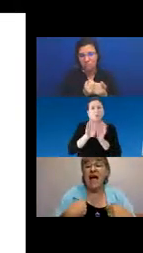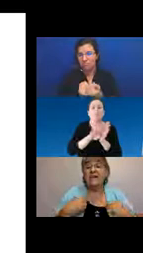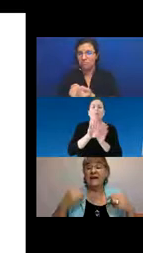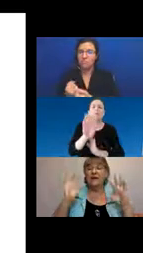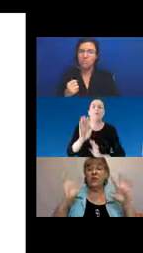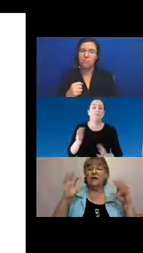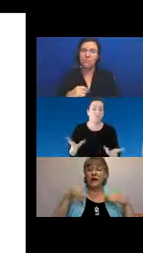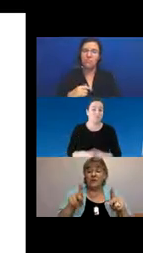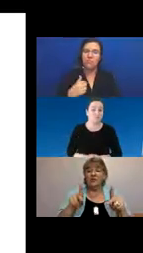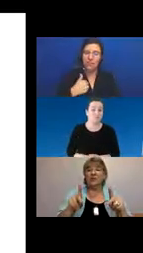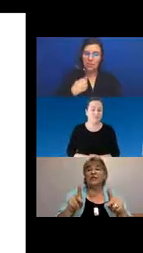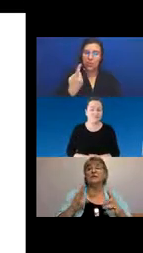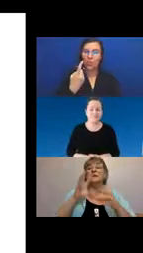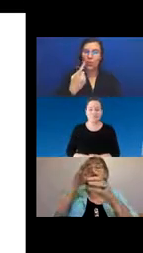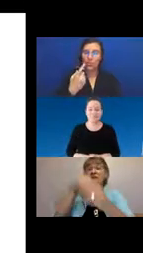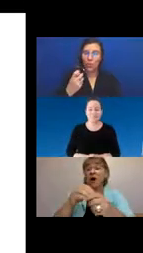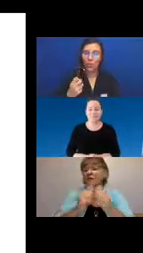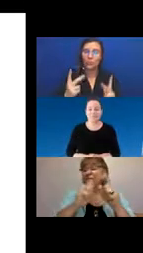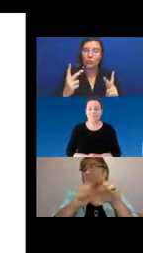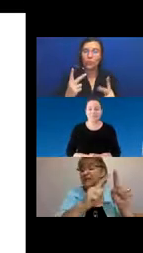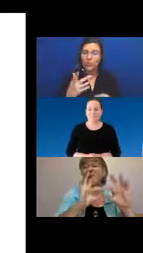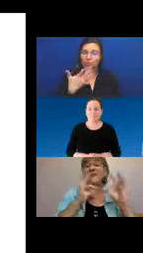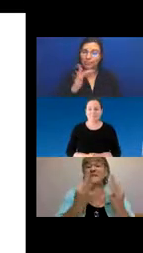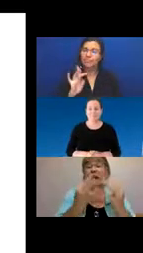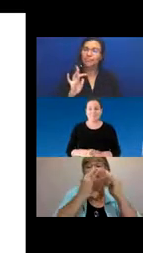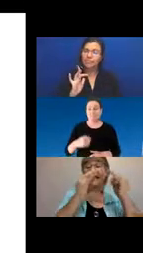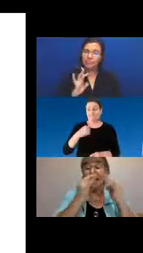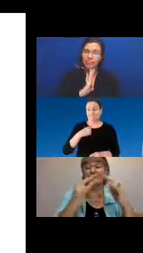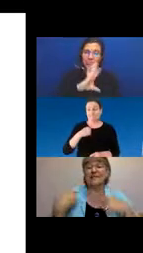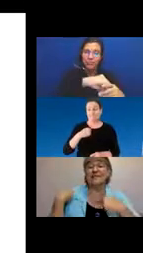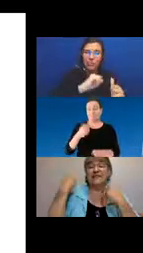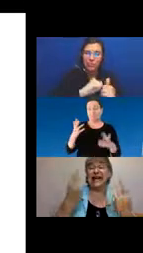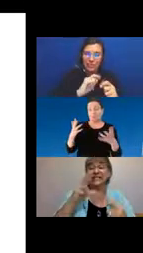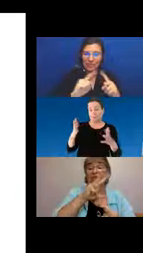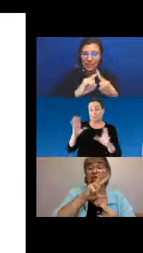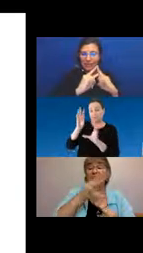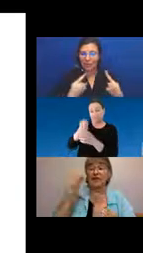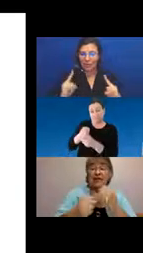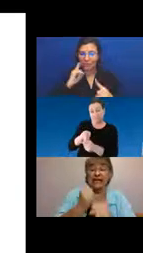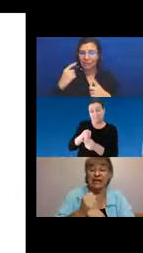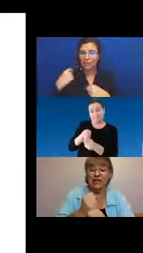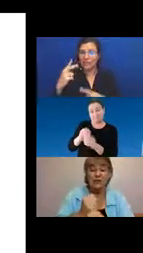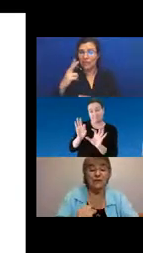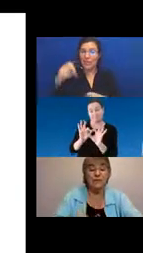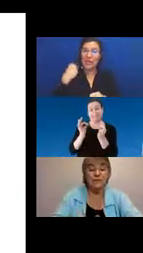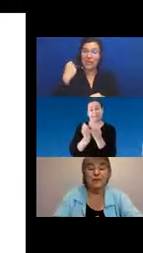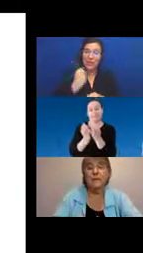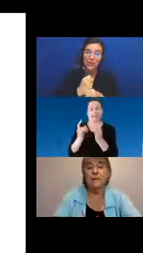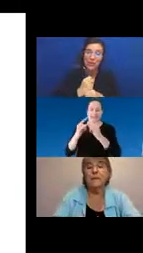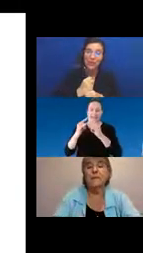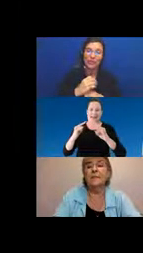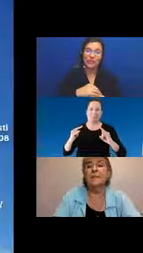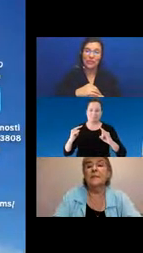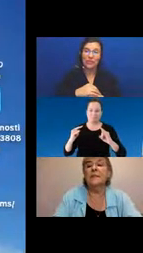I have had the wonderful opportunity to be involved with different family camps in the last 30 years.